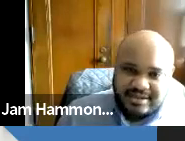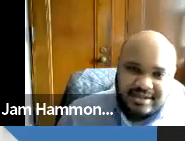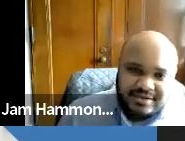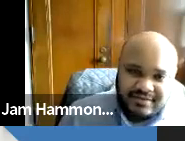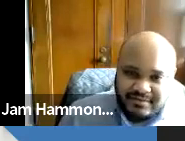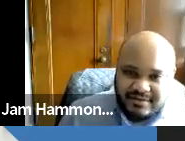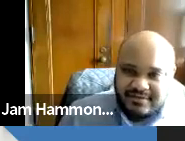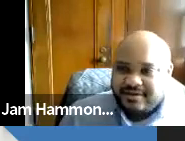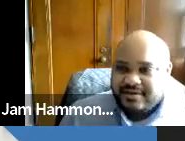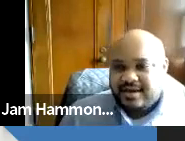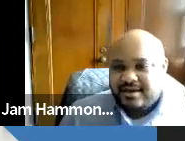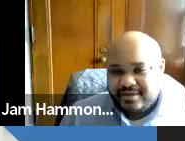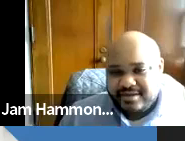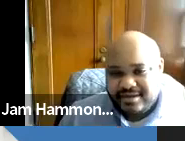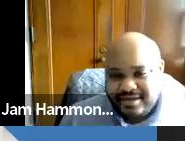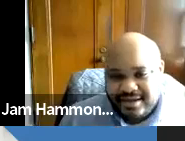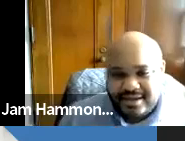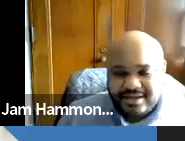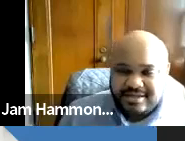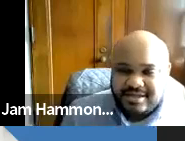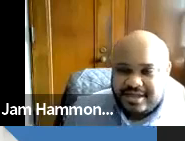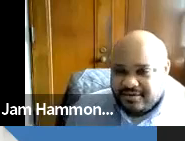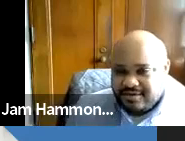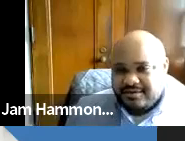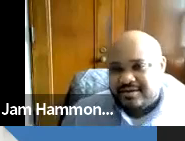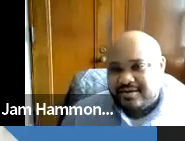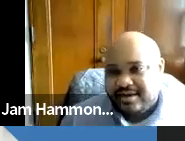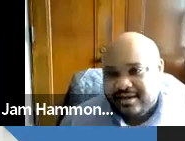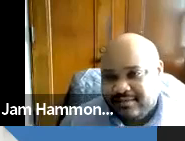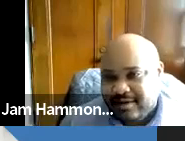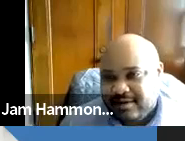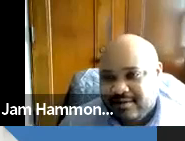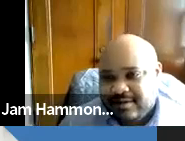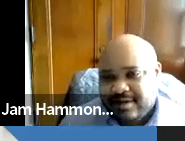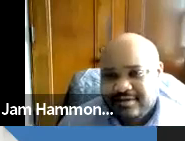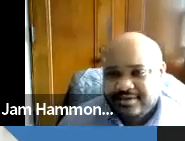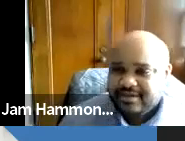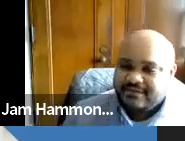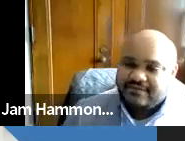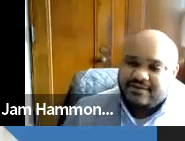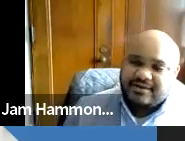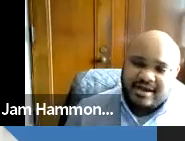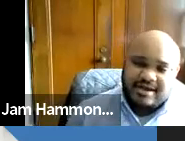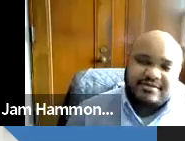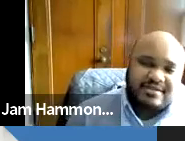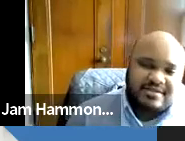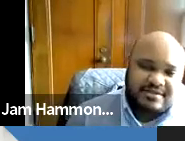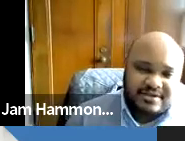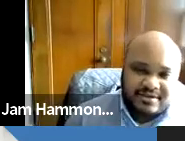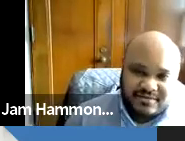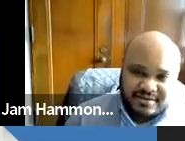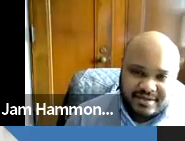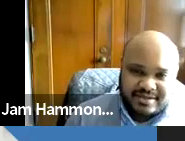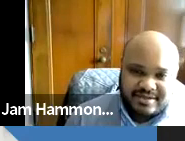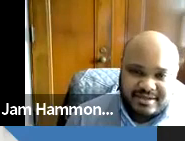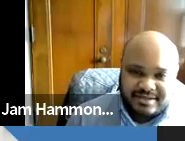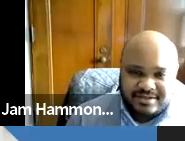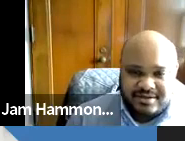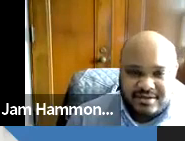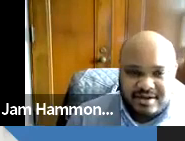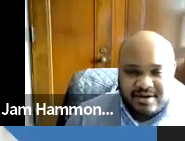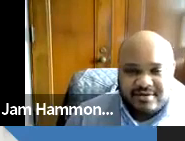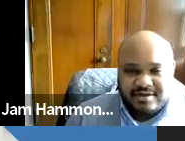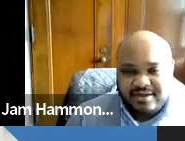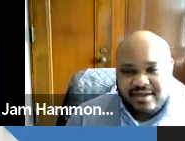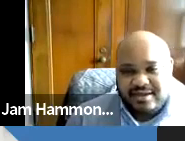So, all right, thank you everyone for coming. Today we're going to be talking about understanding fair housing during COVID-19.